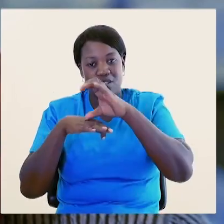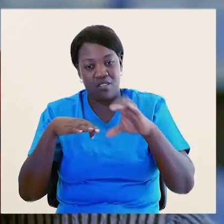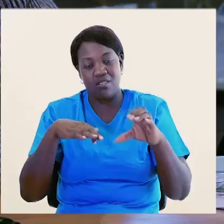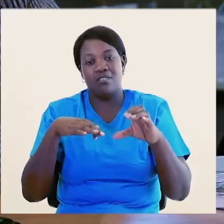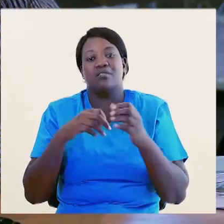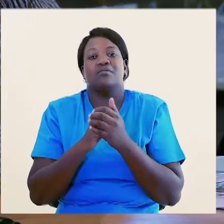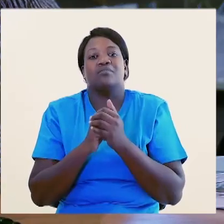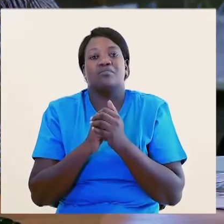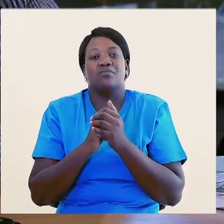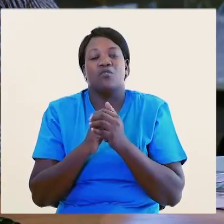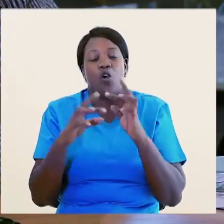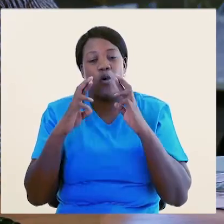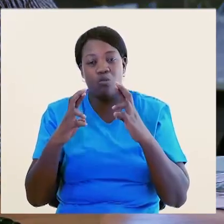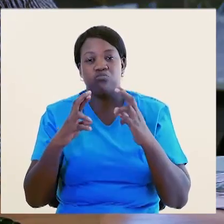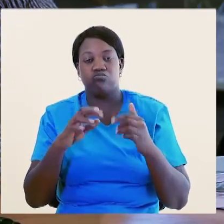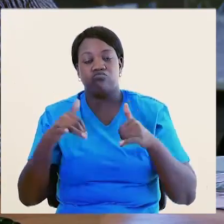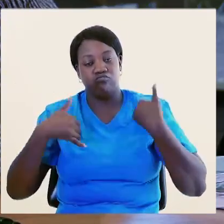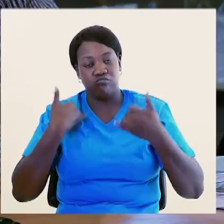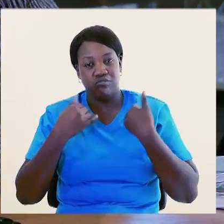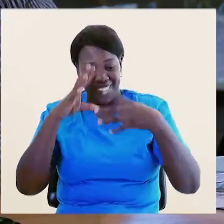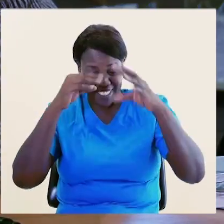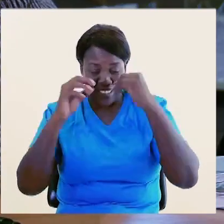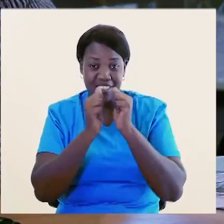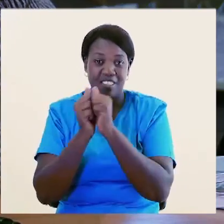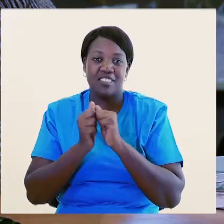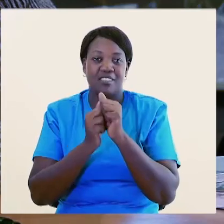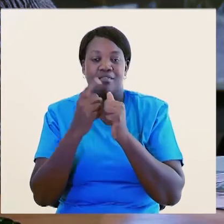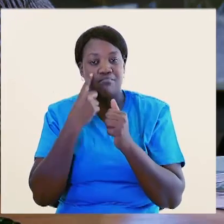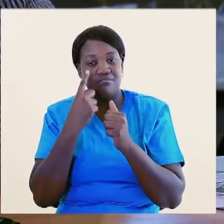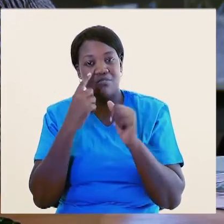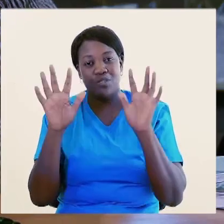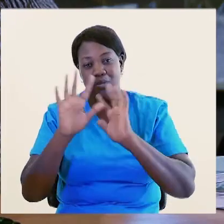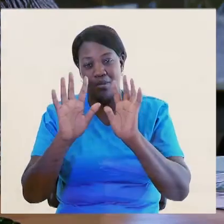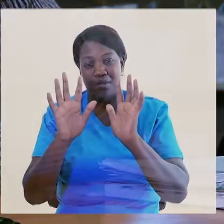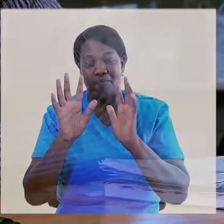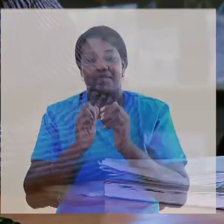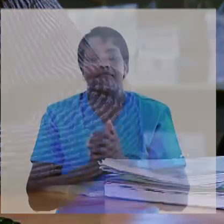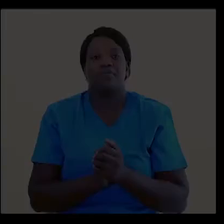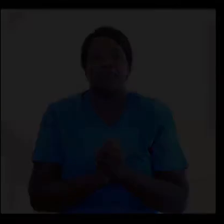live. I hope you enjoyed watching and learning with us. See you again soon. Bye-bye.